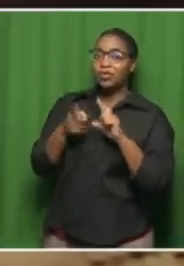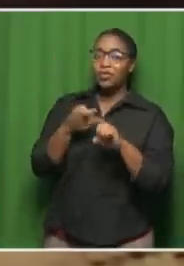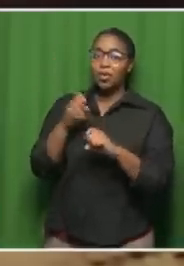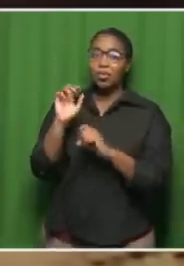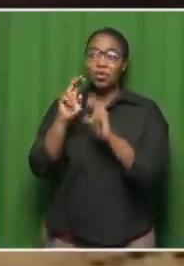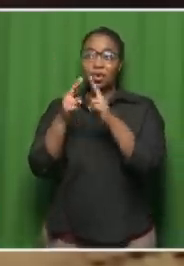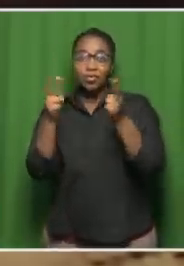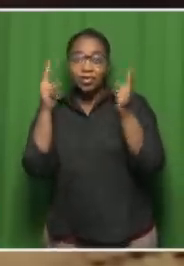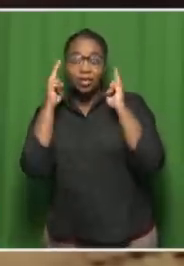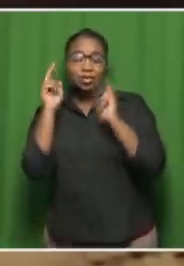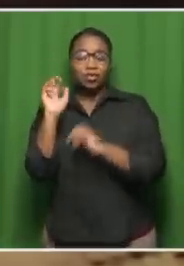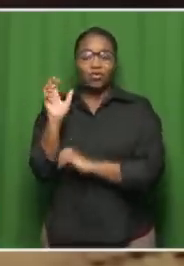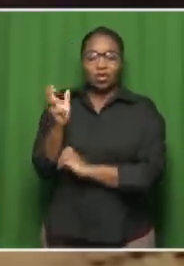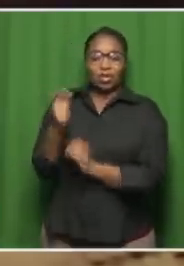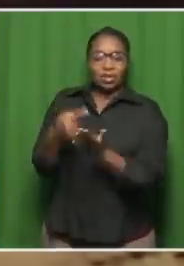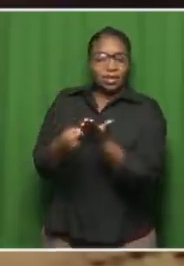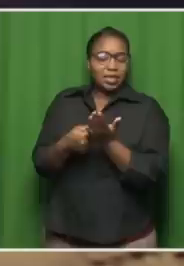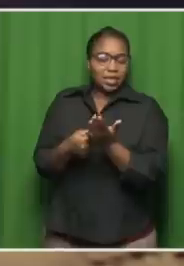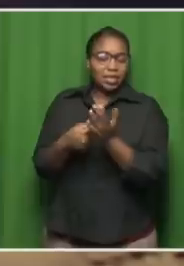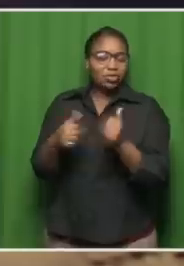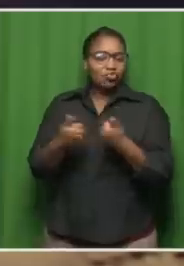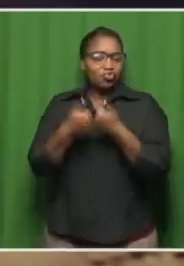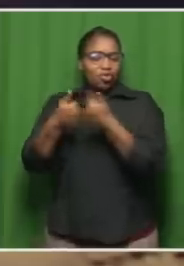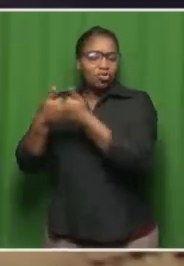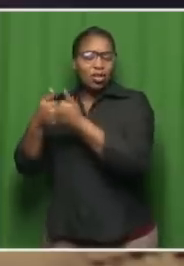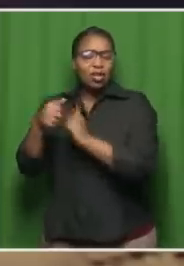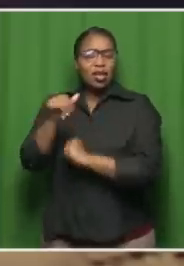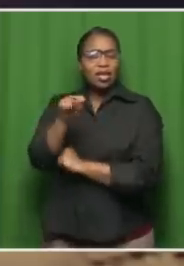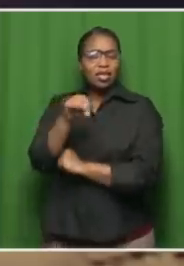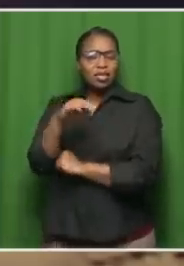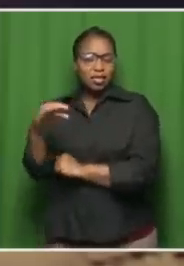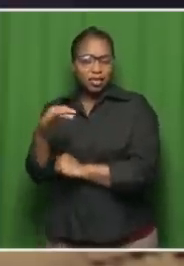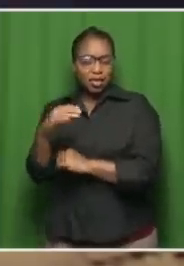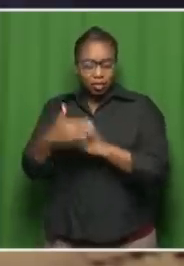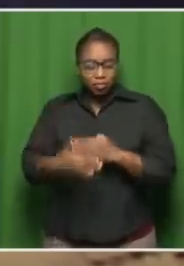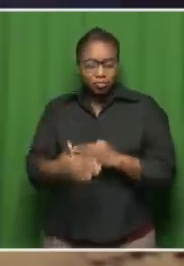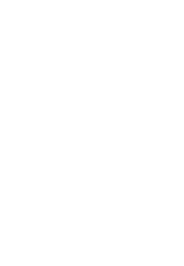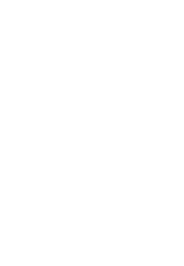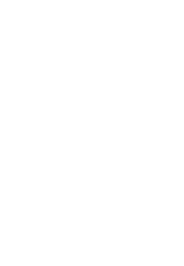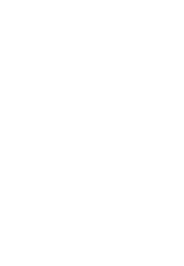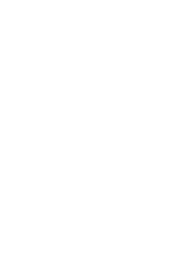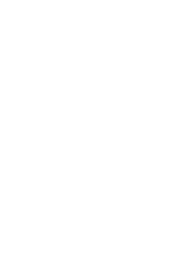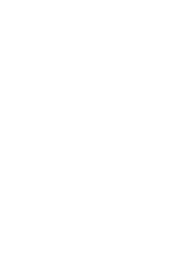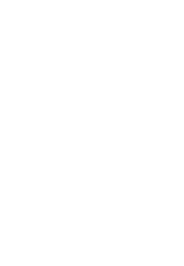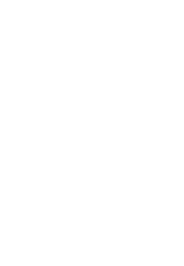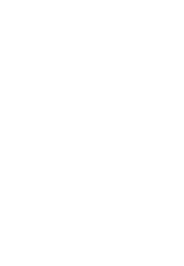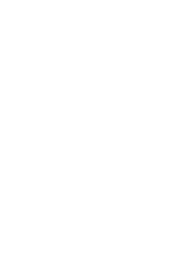discussing the ANC's challenges as the party goes into its national conference today.